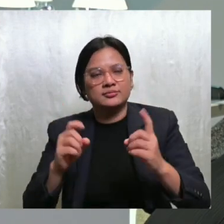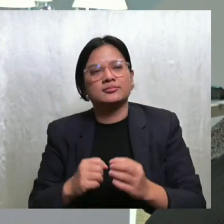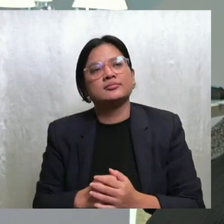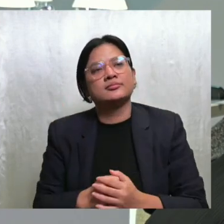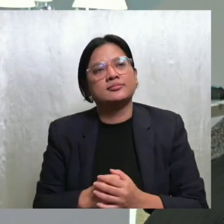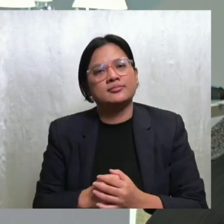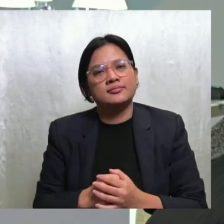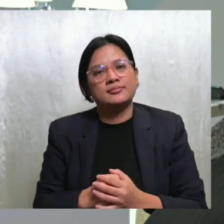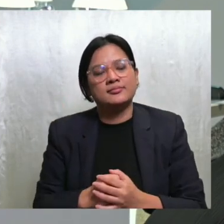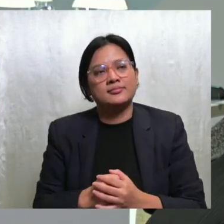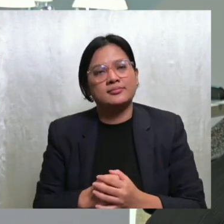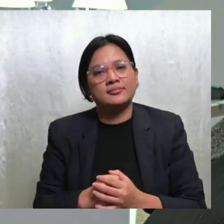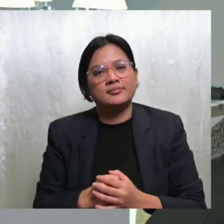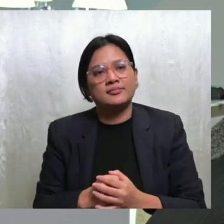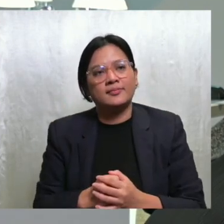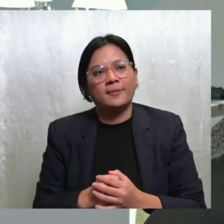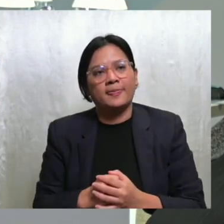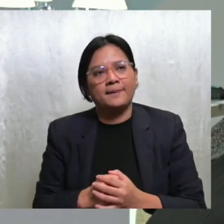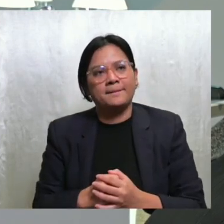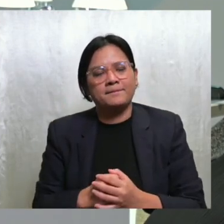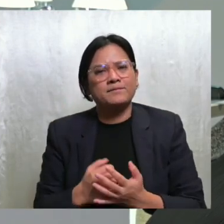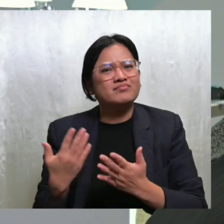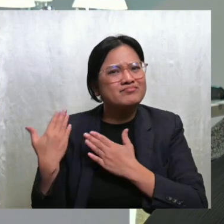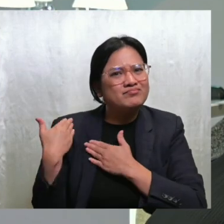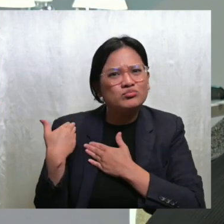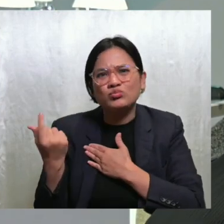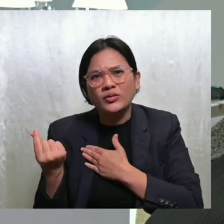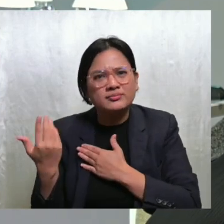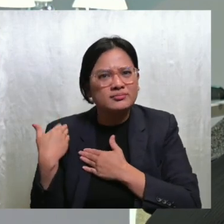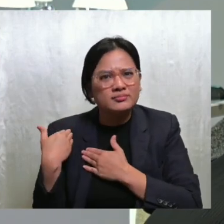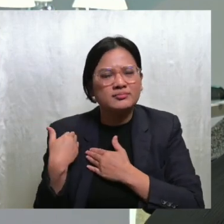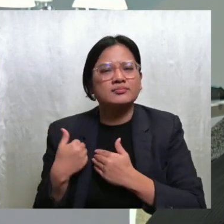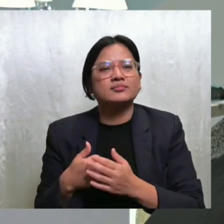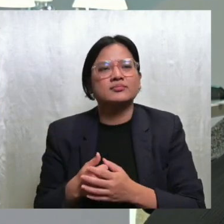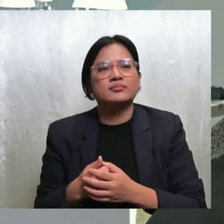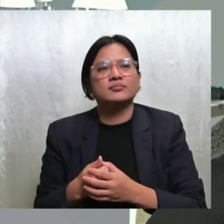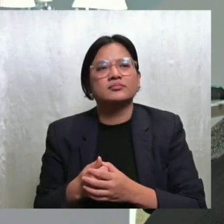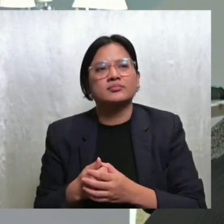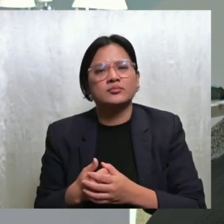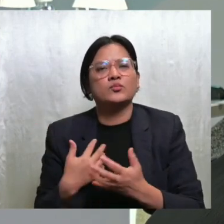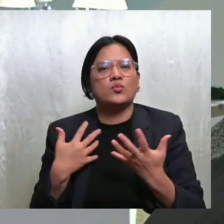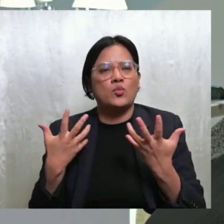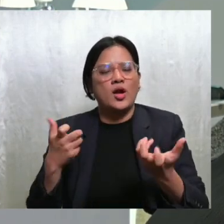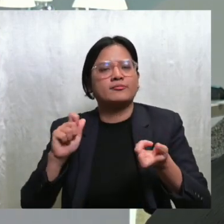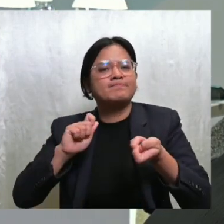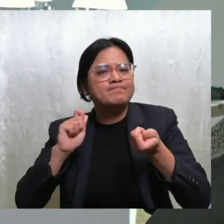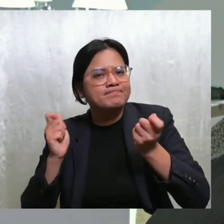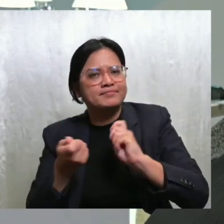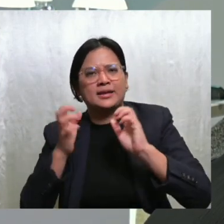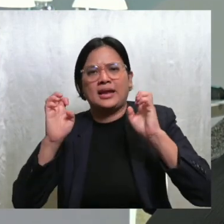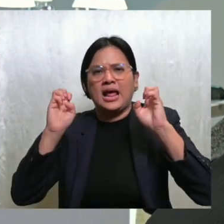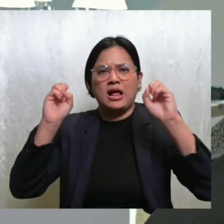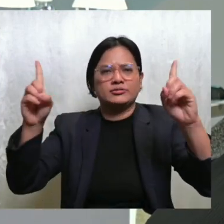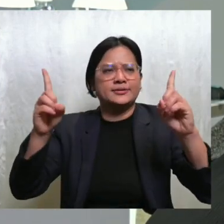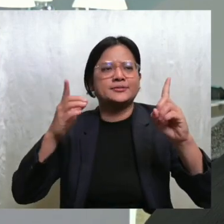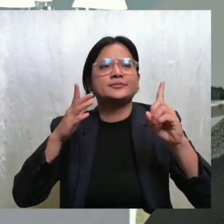What's our mission? Our mission is actually to transform education. It is to transform education from inside out.